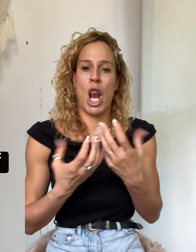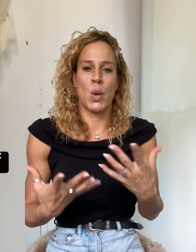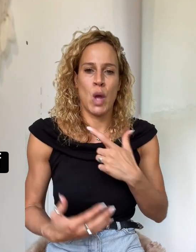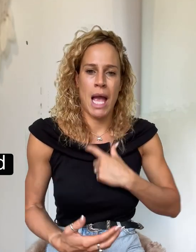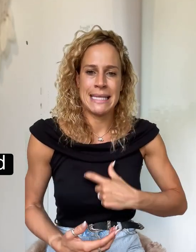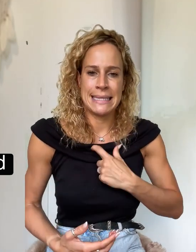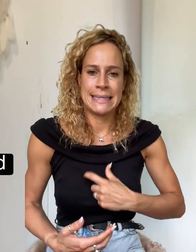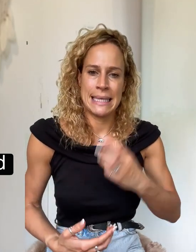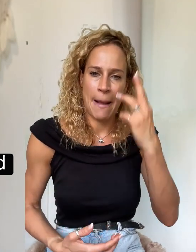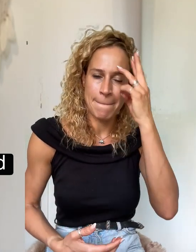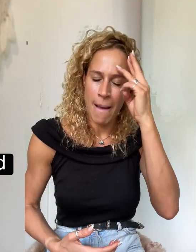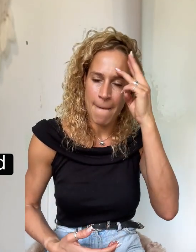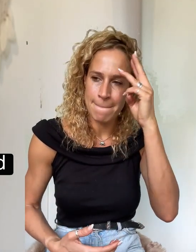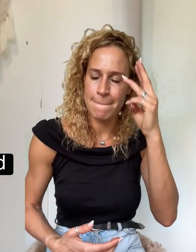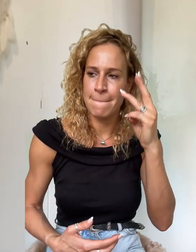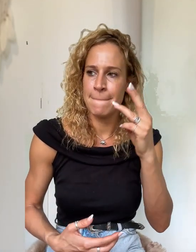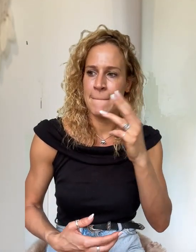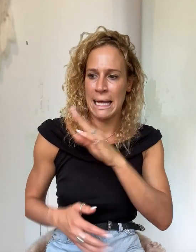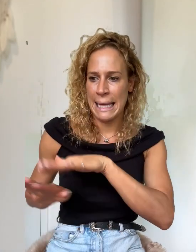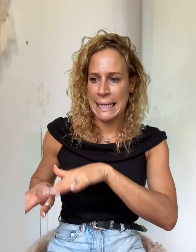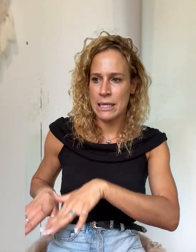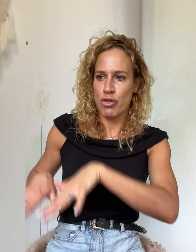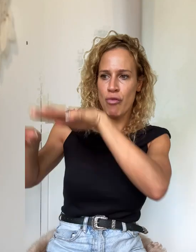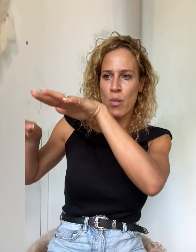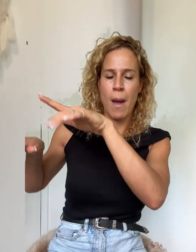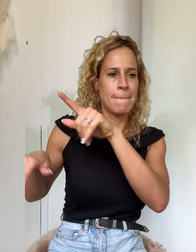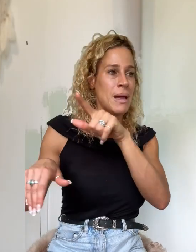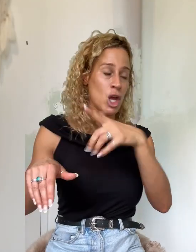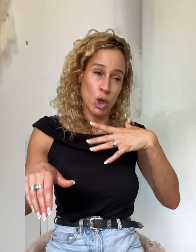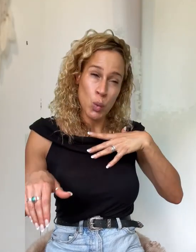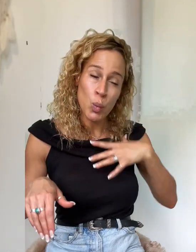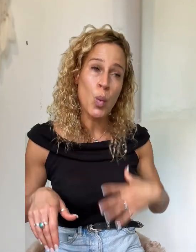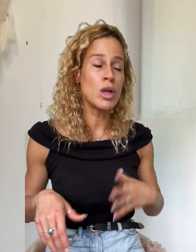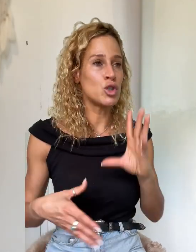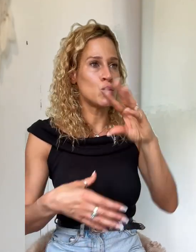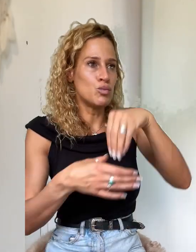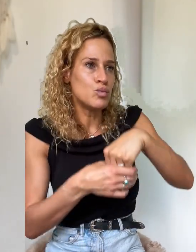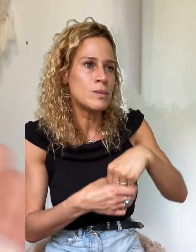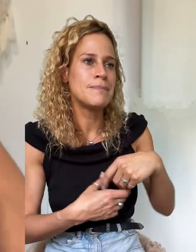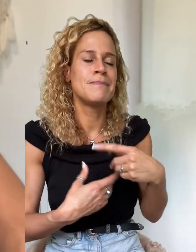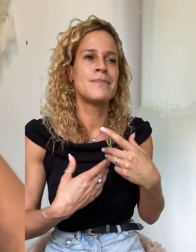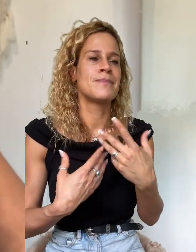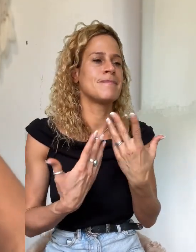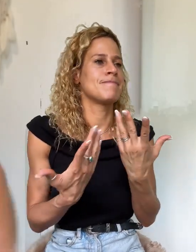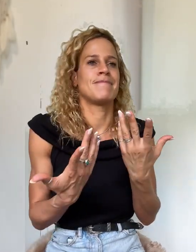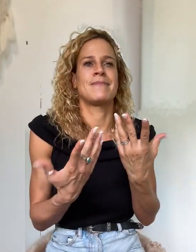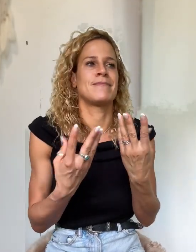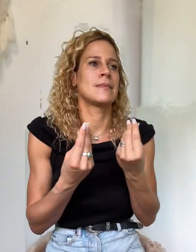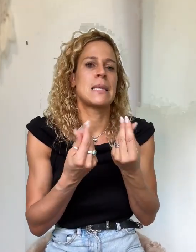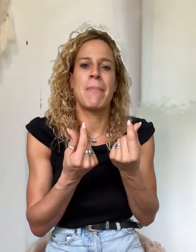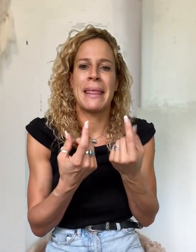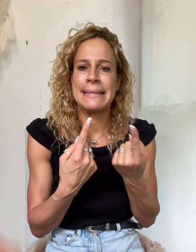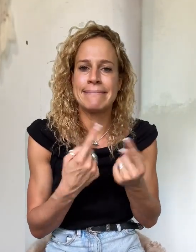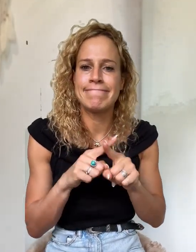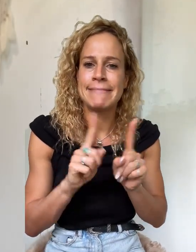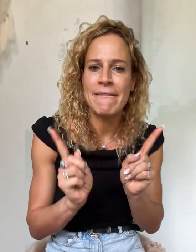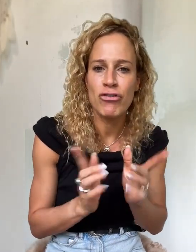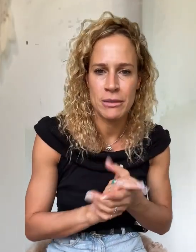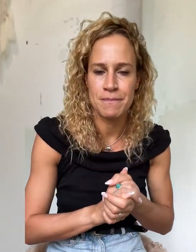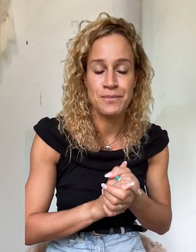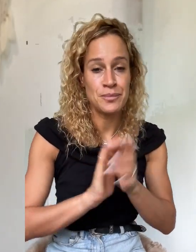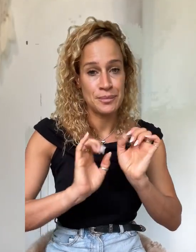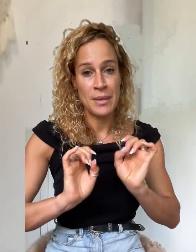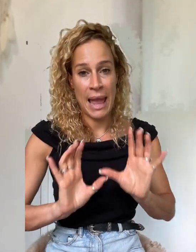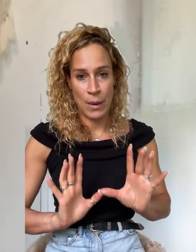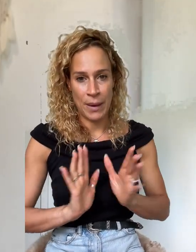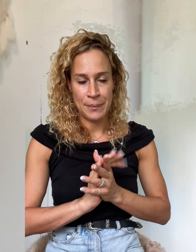everyday tasks, let's say cooking dinner and all this, and you've got time on your hands, you want to be able to throw your hand at something